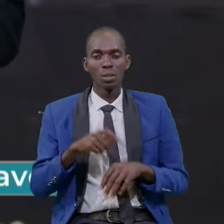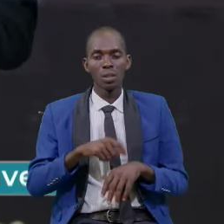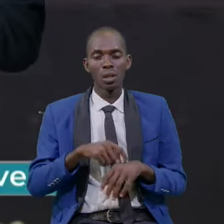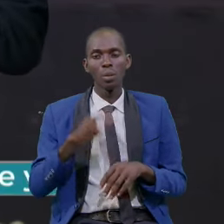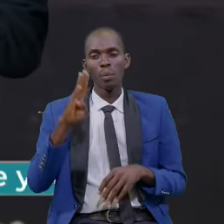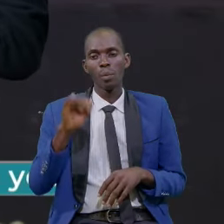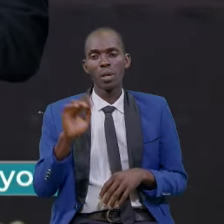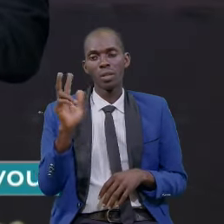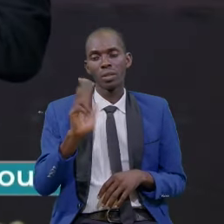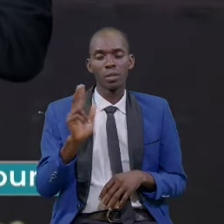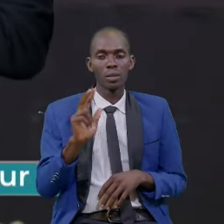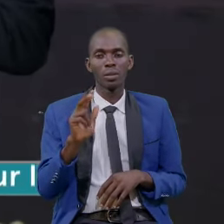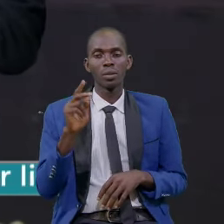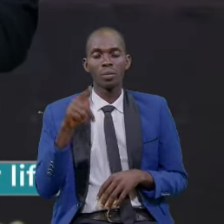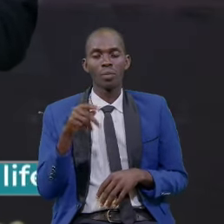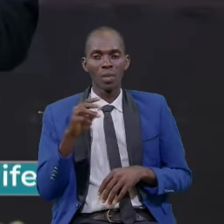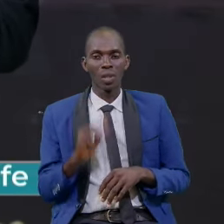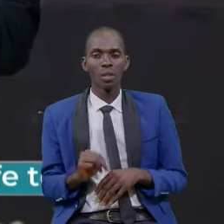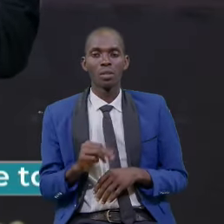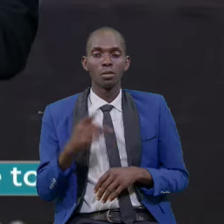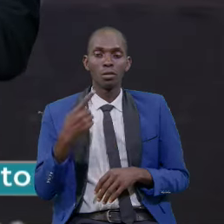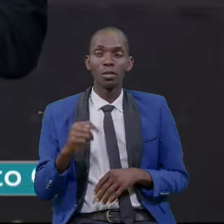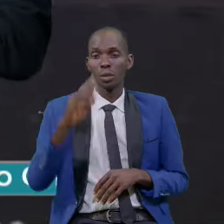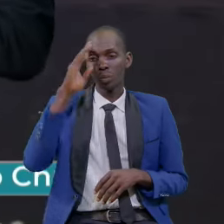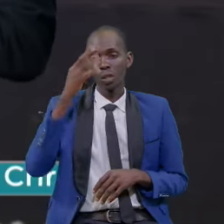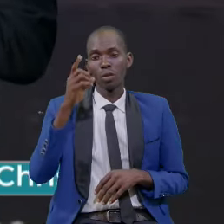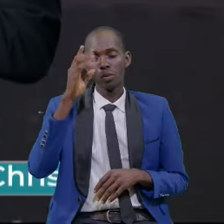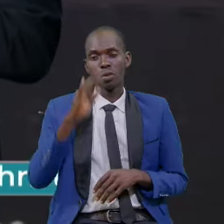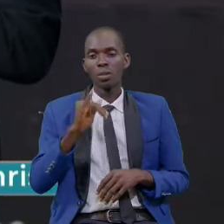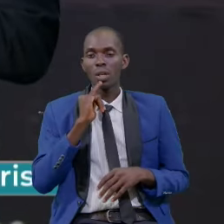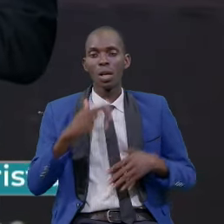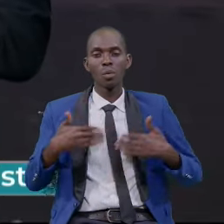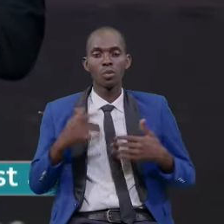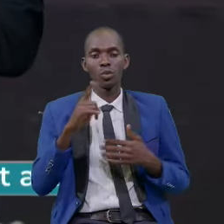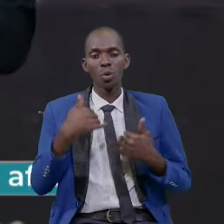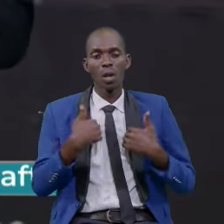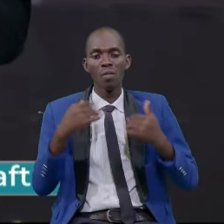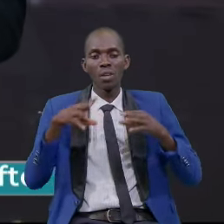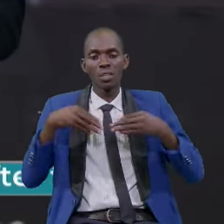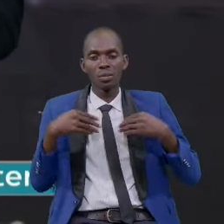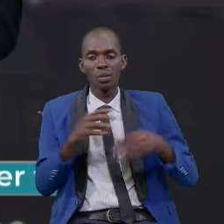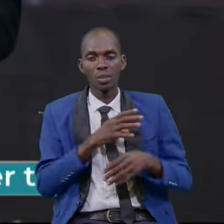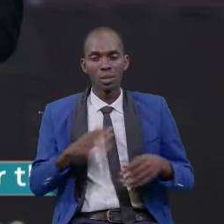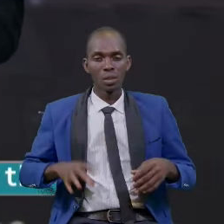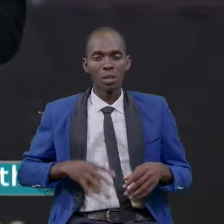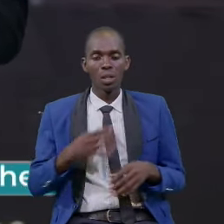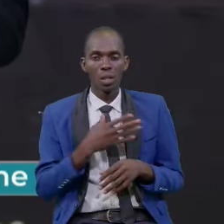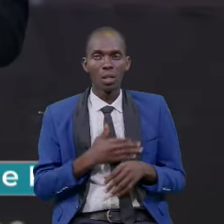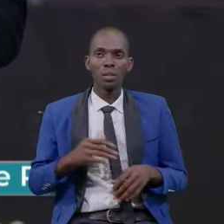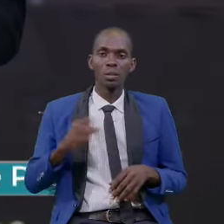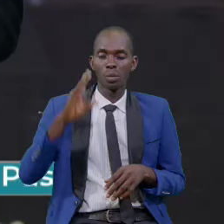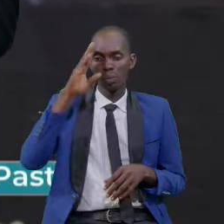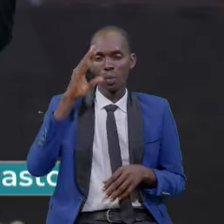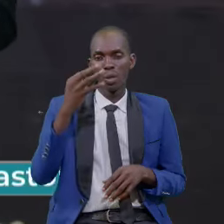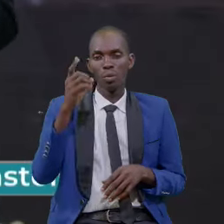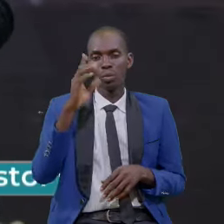that you have just joined, you have given your life to Christ, and he wants you to grow in faith. Then the